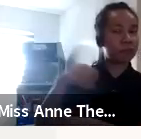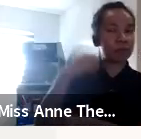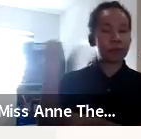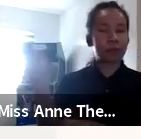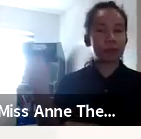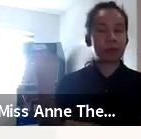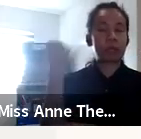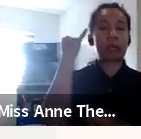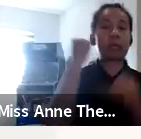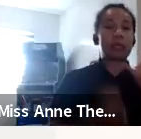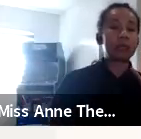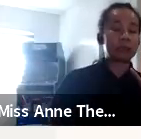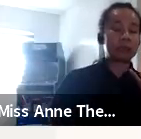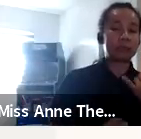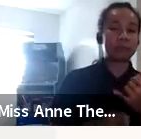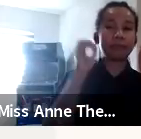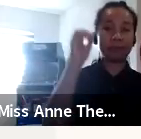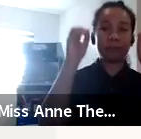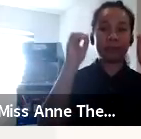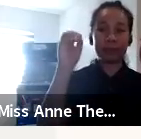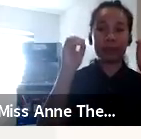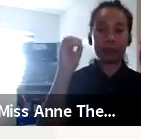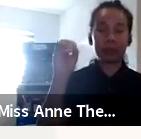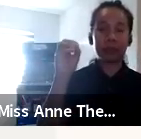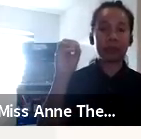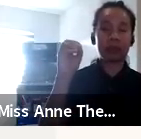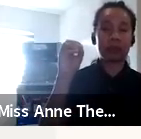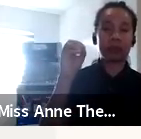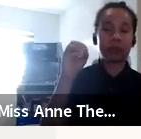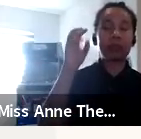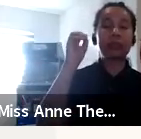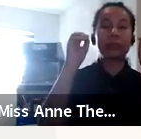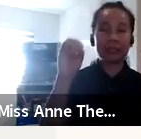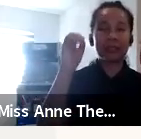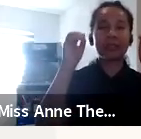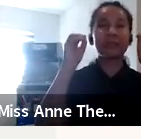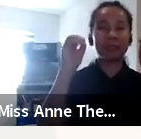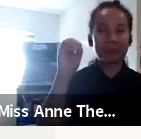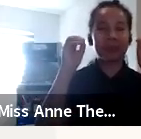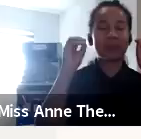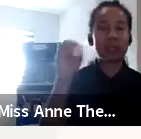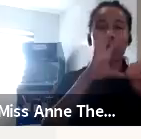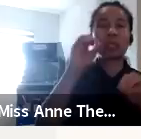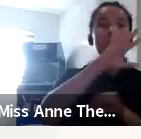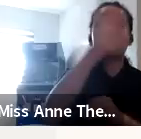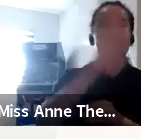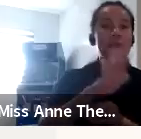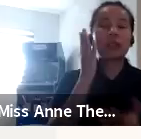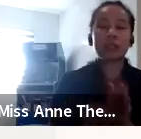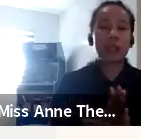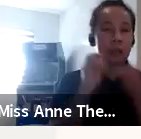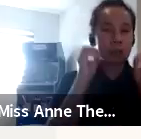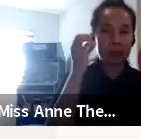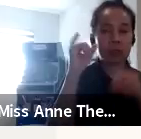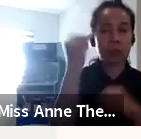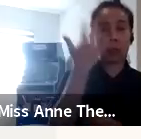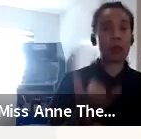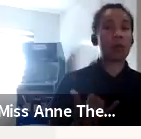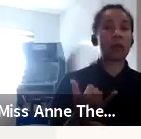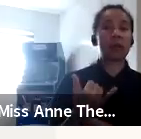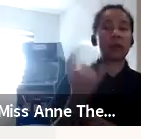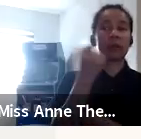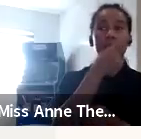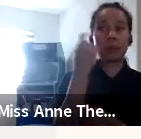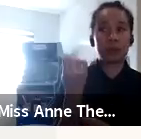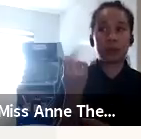And lastly, we need to teach, teach, and never stop teaching. Why?